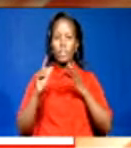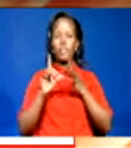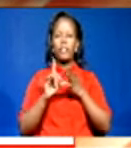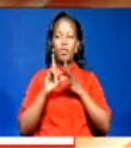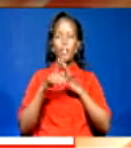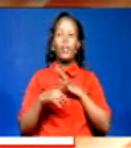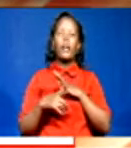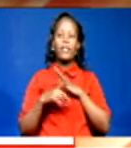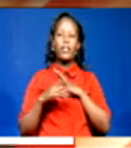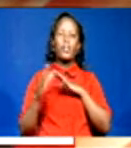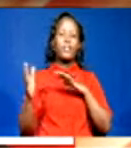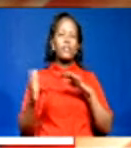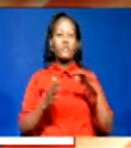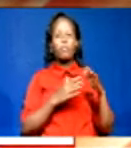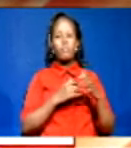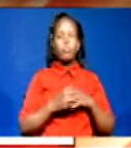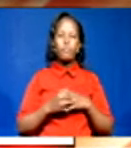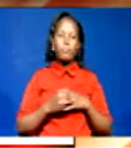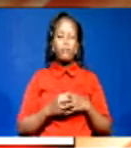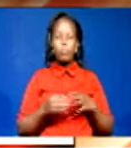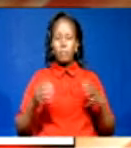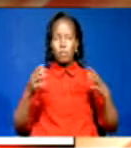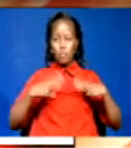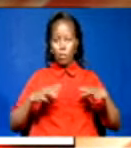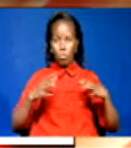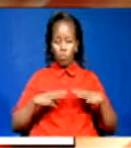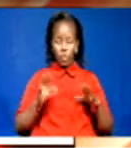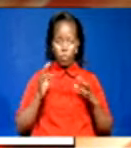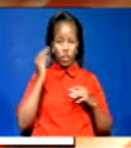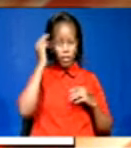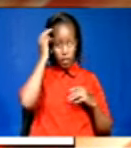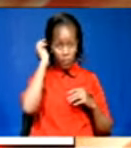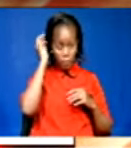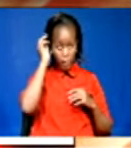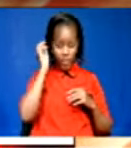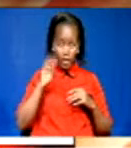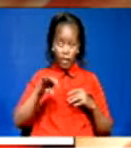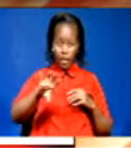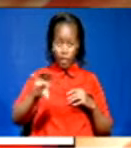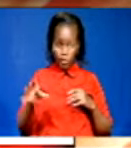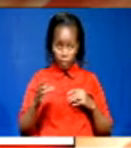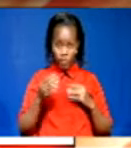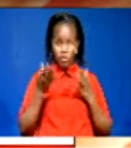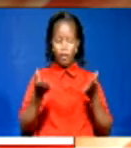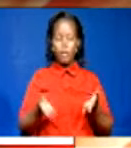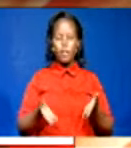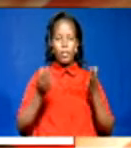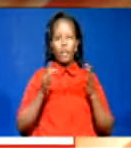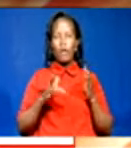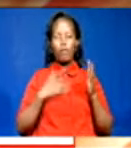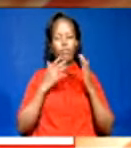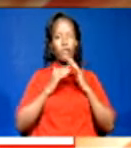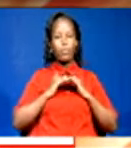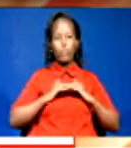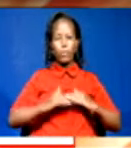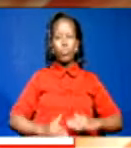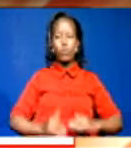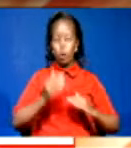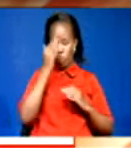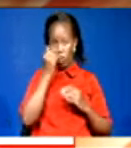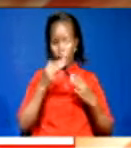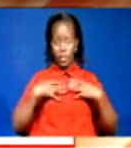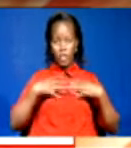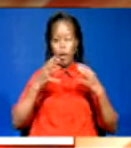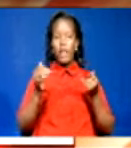To more news, residents of Lafey sub-county in Mandera County are breathing a sigh of relief after their health center was